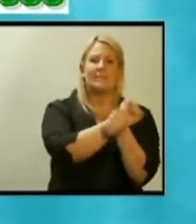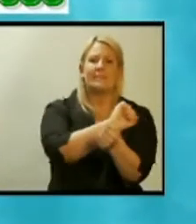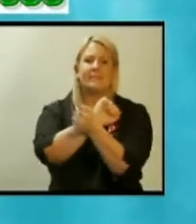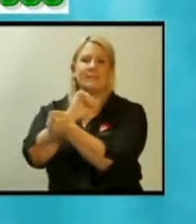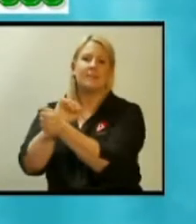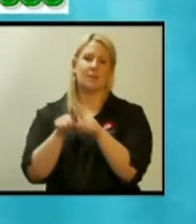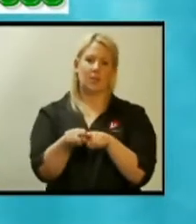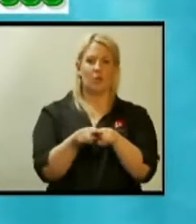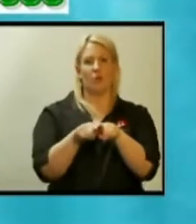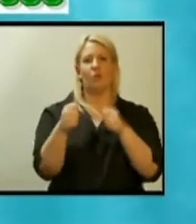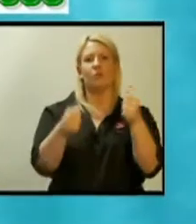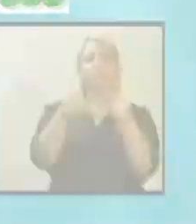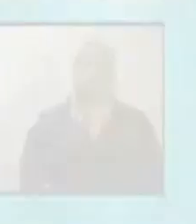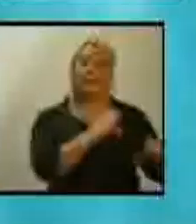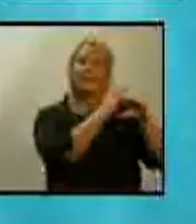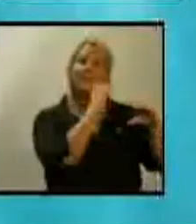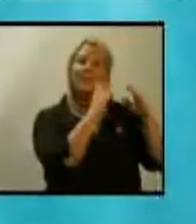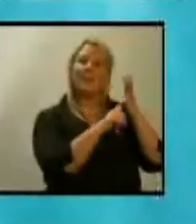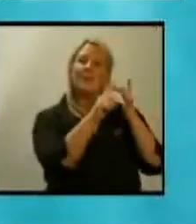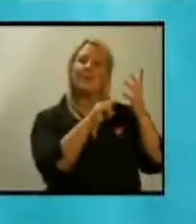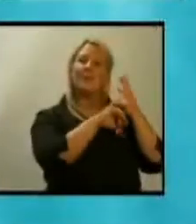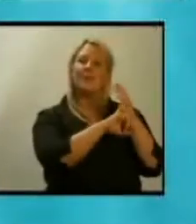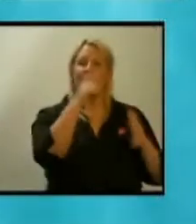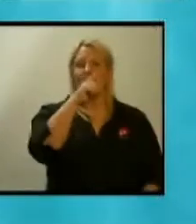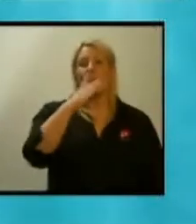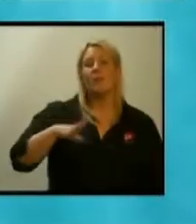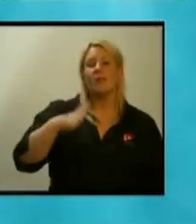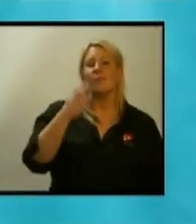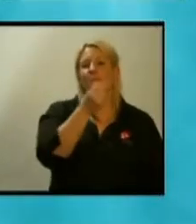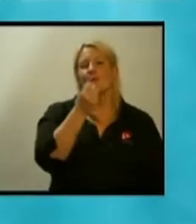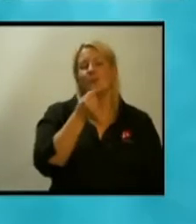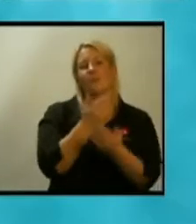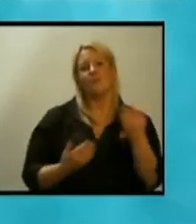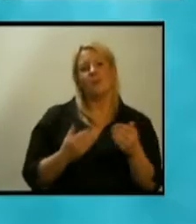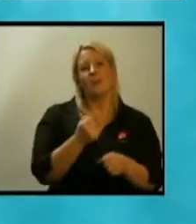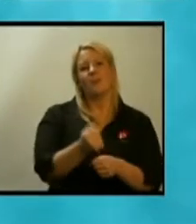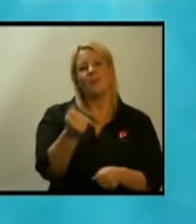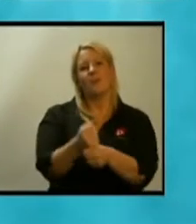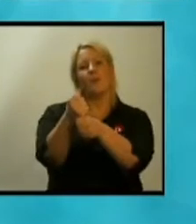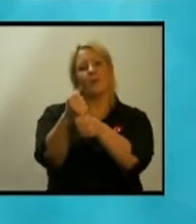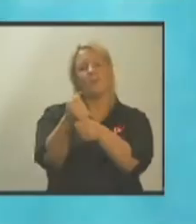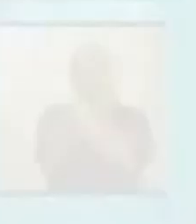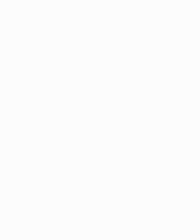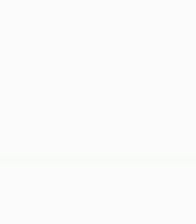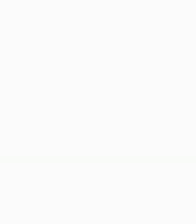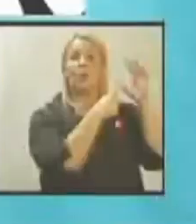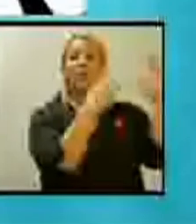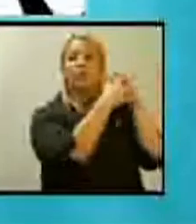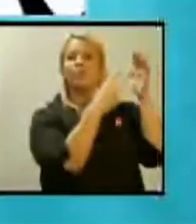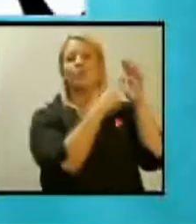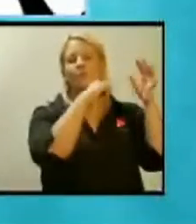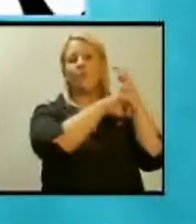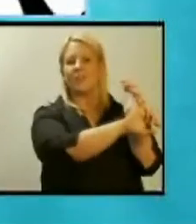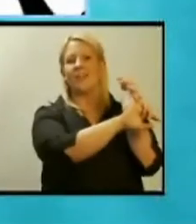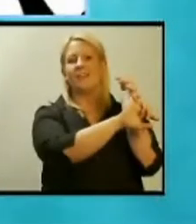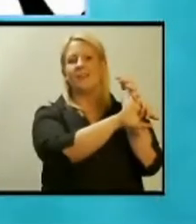support to get their driver's license. Louie's Van, food information and support for those in need. Raw